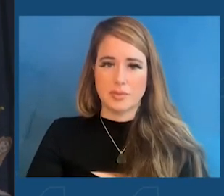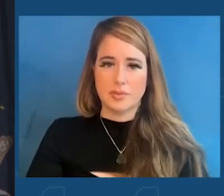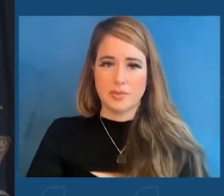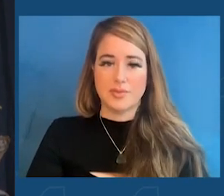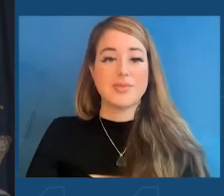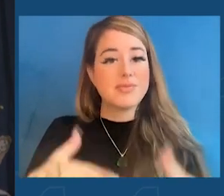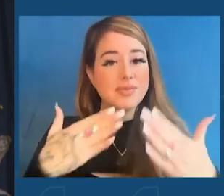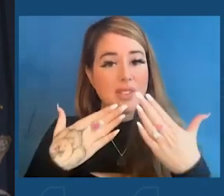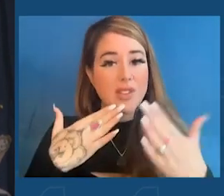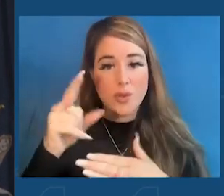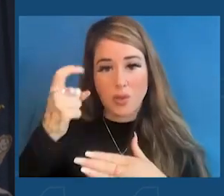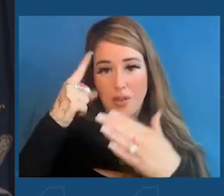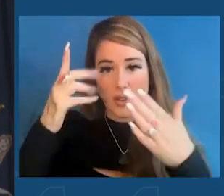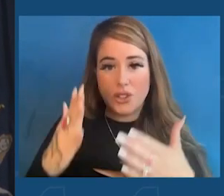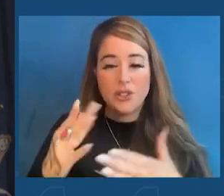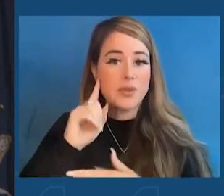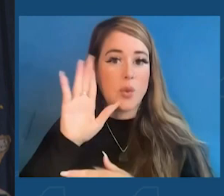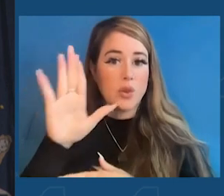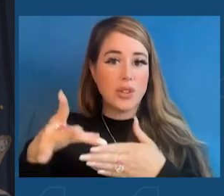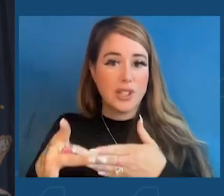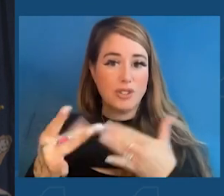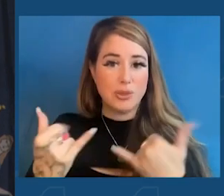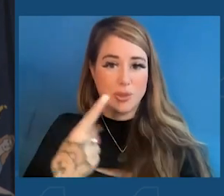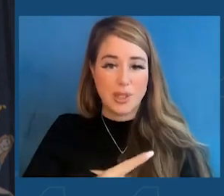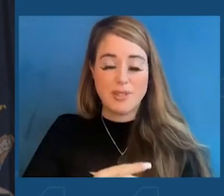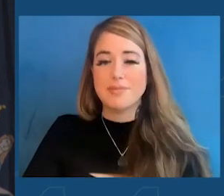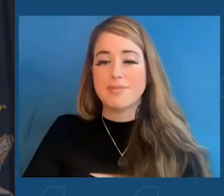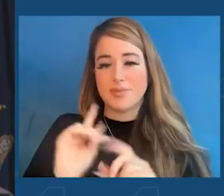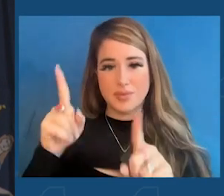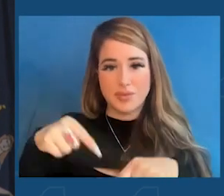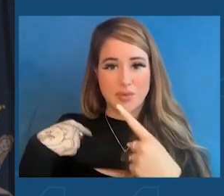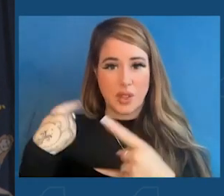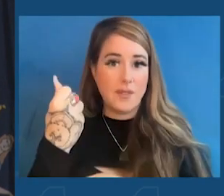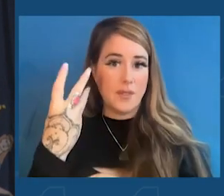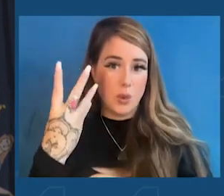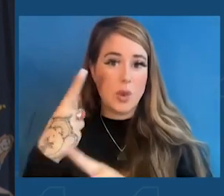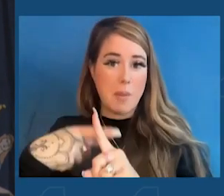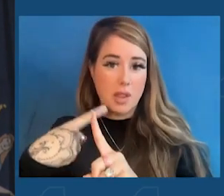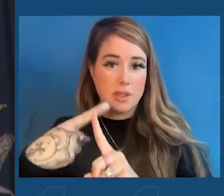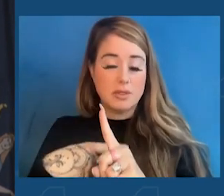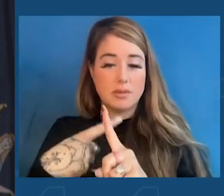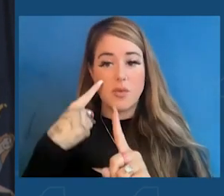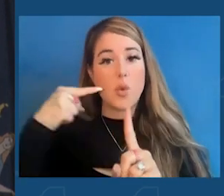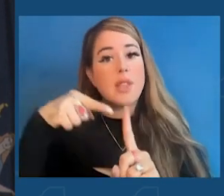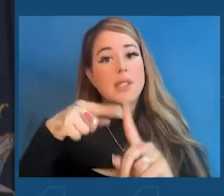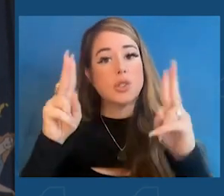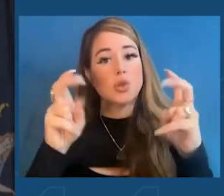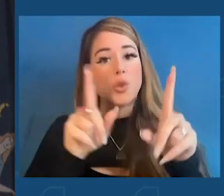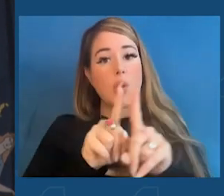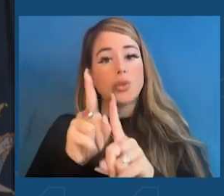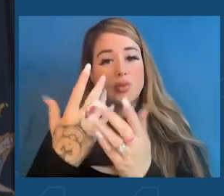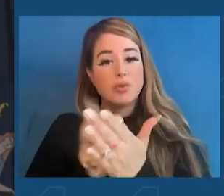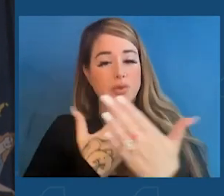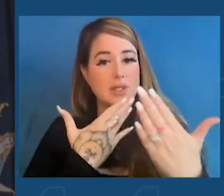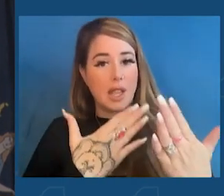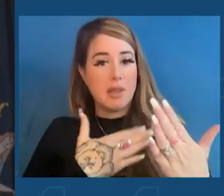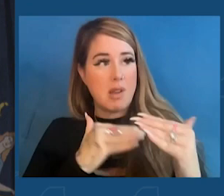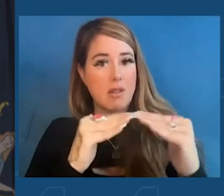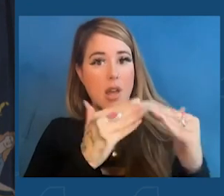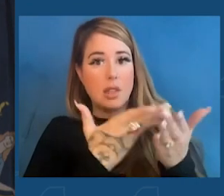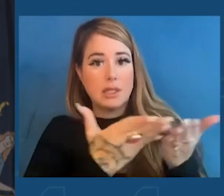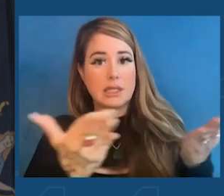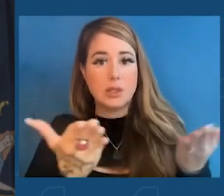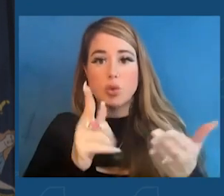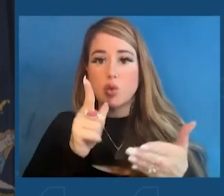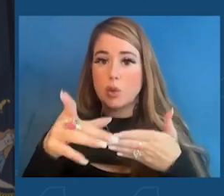Thank you, Governor Hochul, for your leadership today and over the past few months on this issue. I also want to thank my colleagues who are here and who have led this